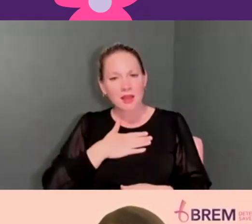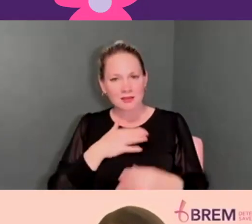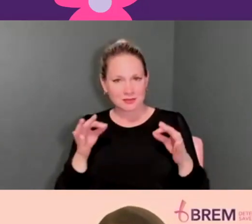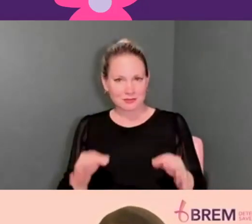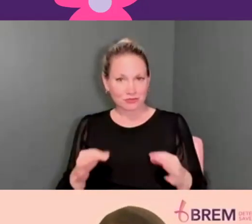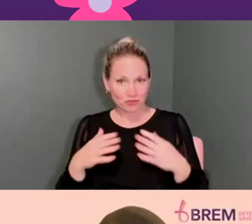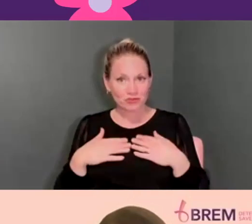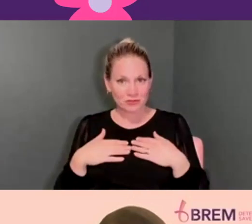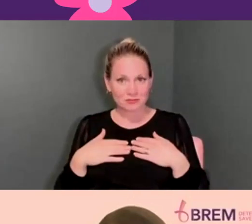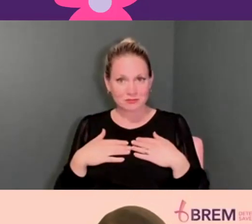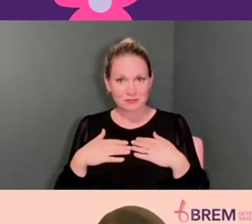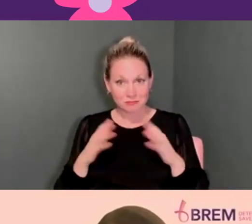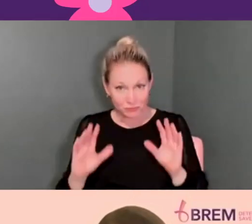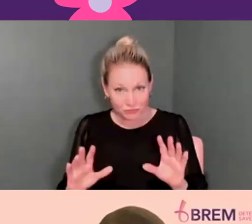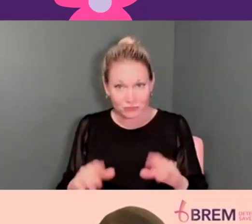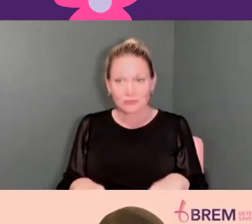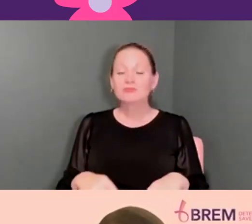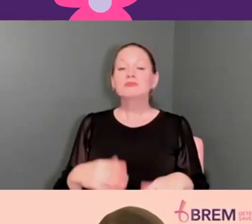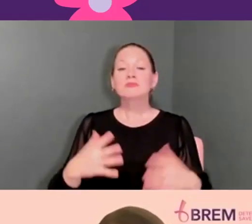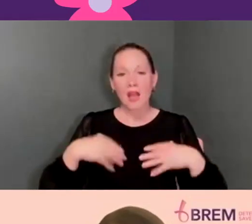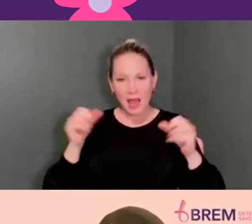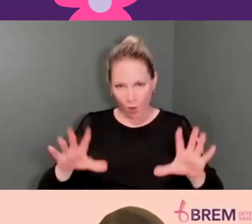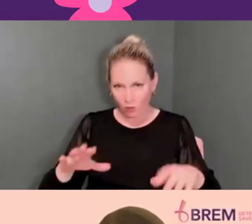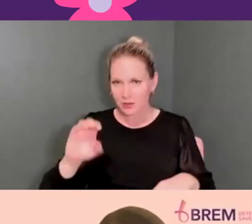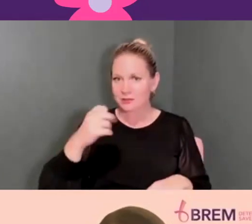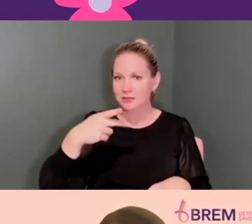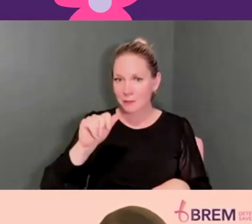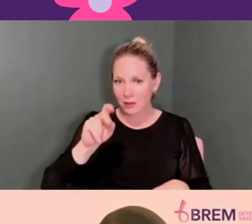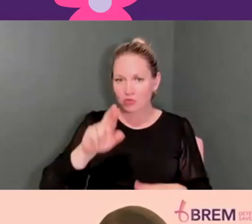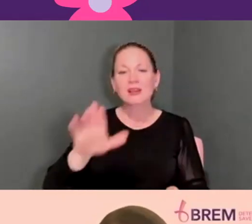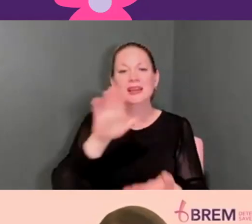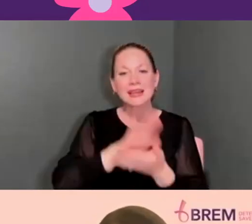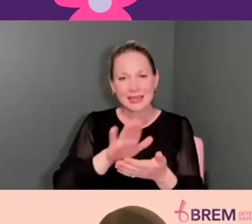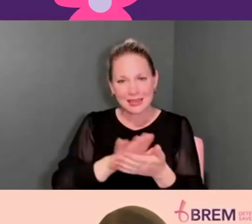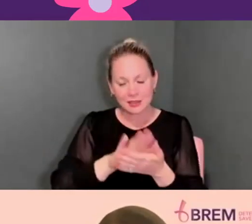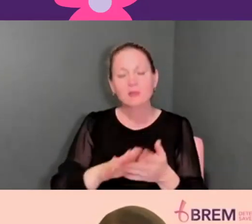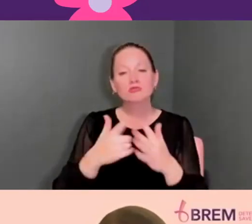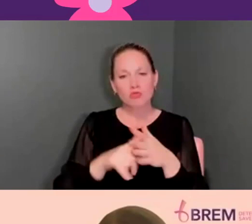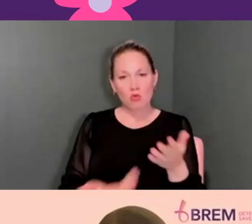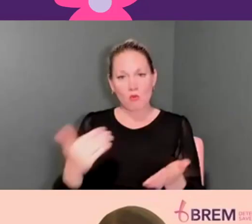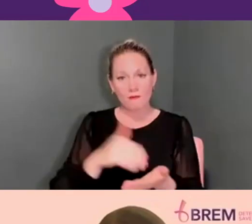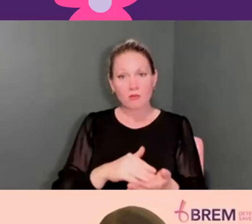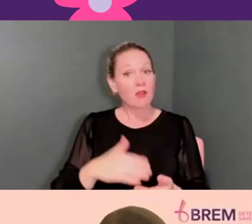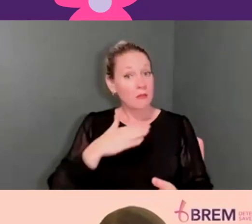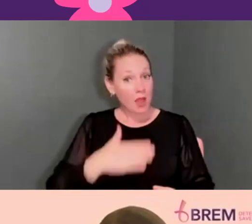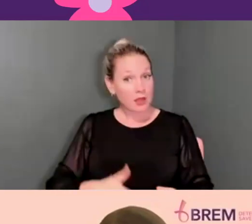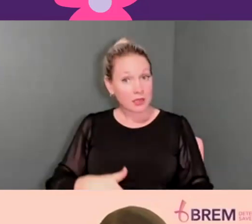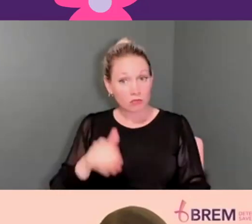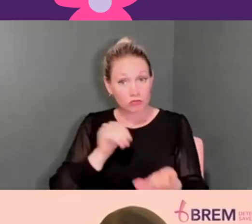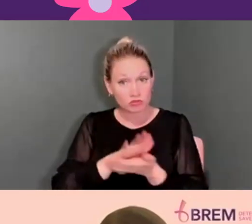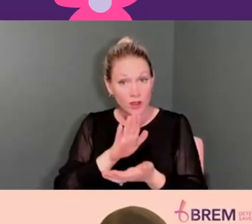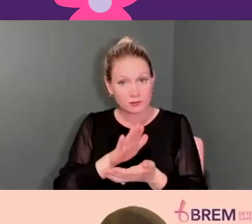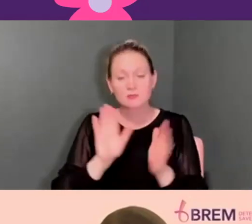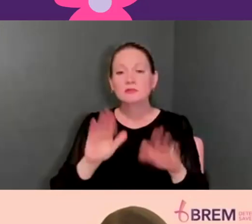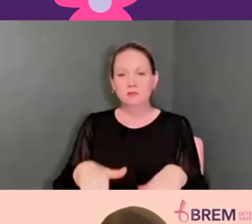decision. Let's take this expander out. Let's clean the area out and start over. If my body rejects it, we move on. And